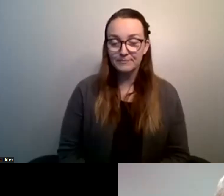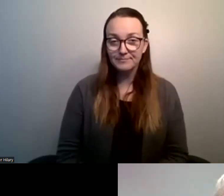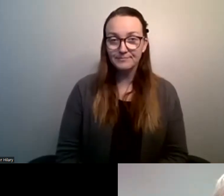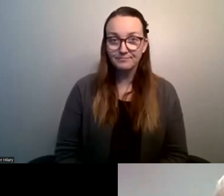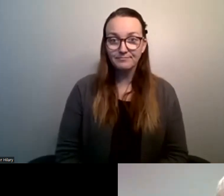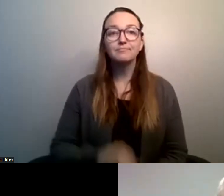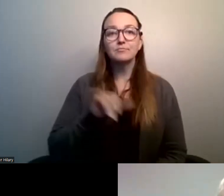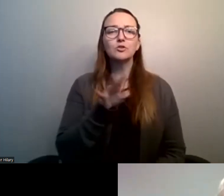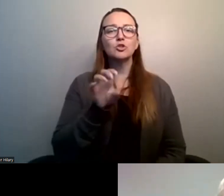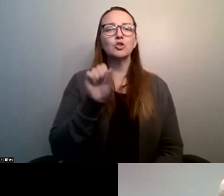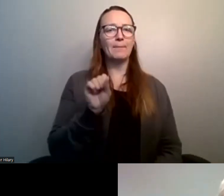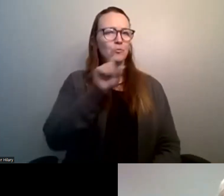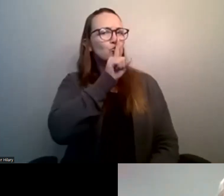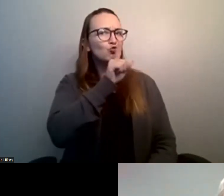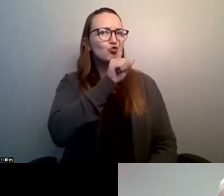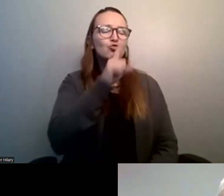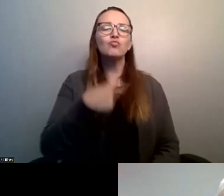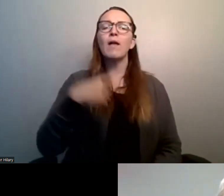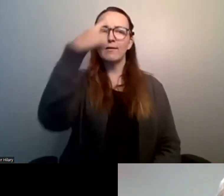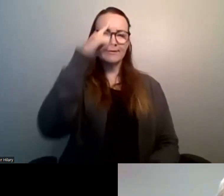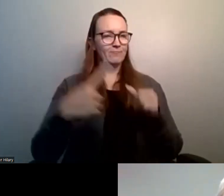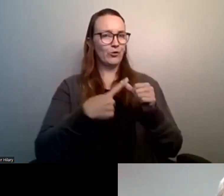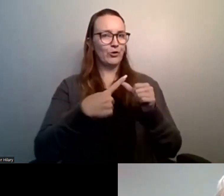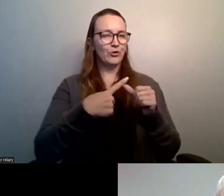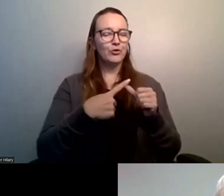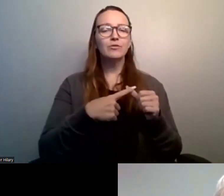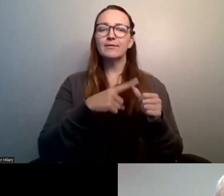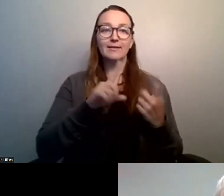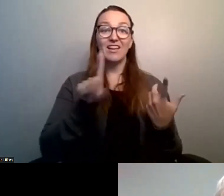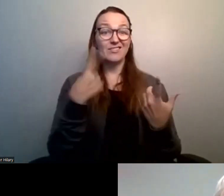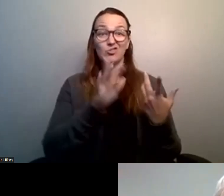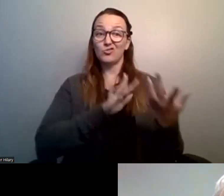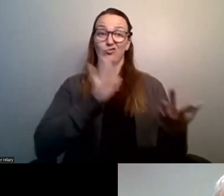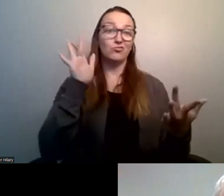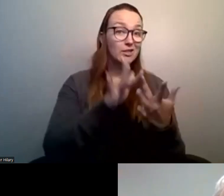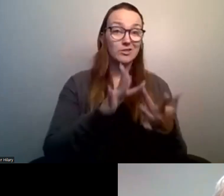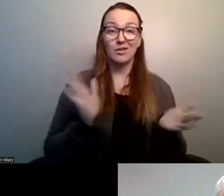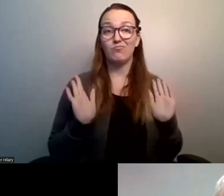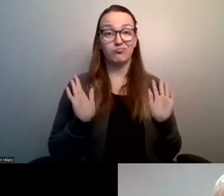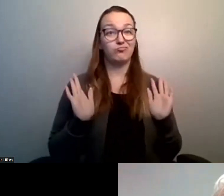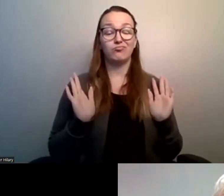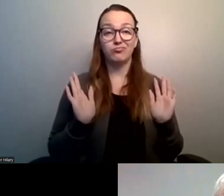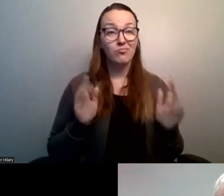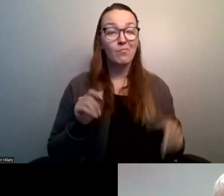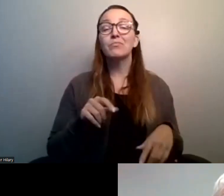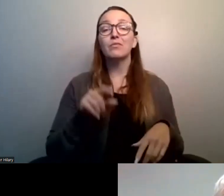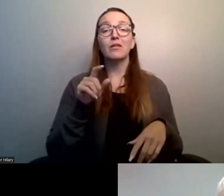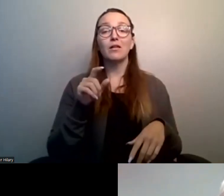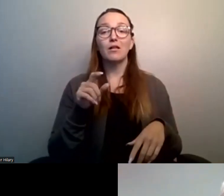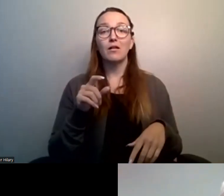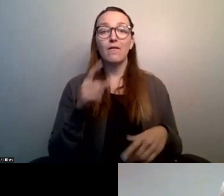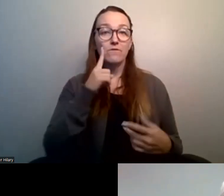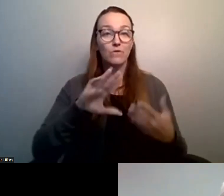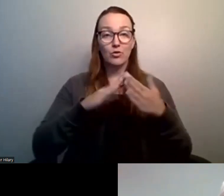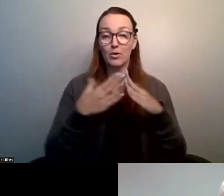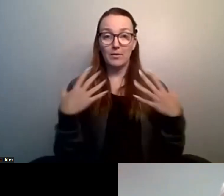Sure. I think the very first thing is just reaching out and saying, from the community